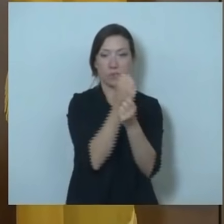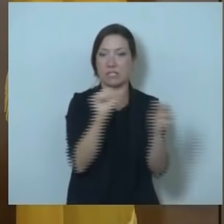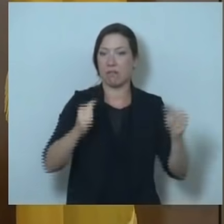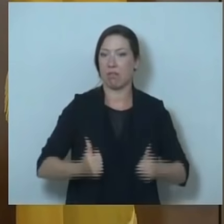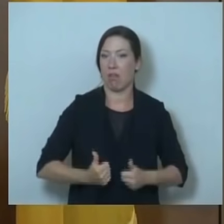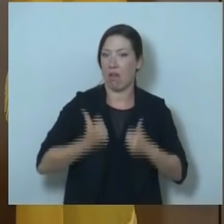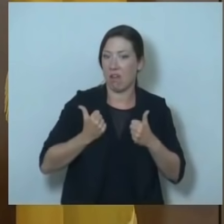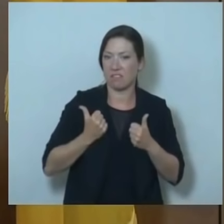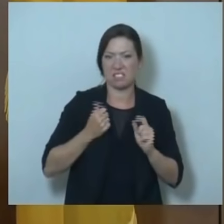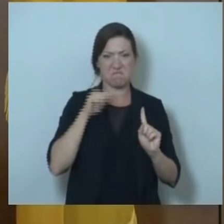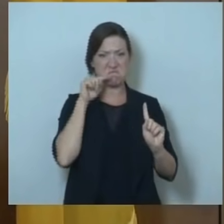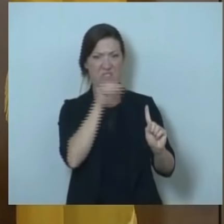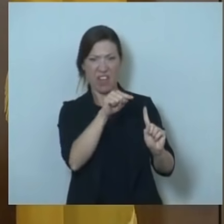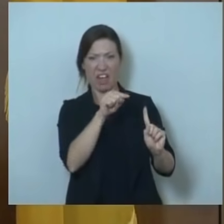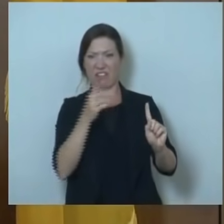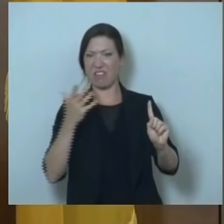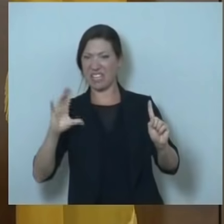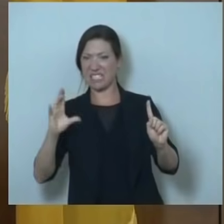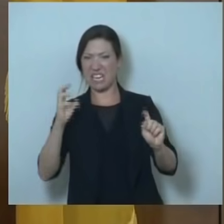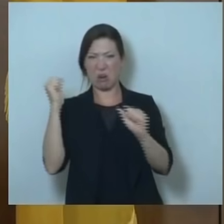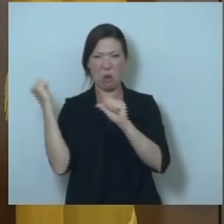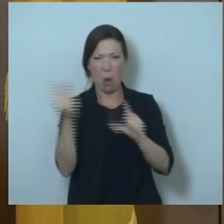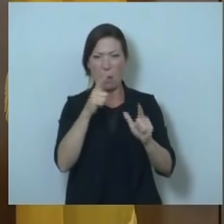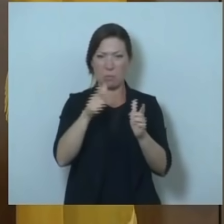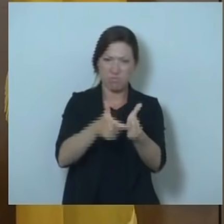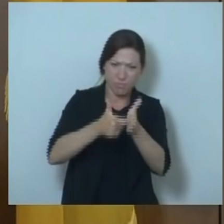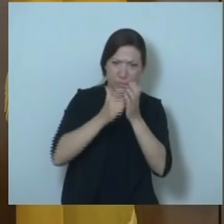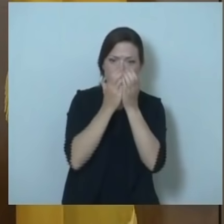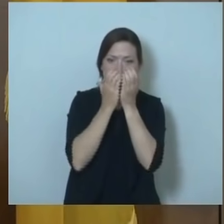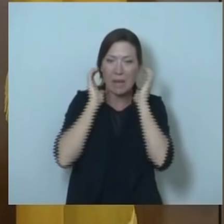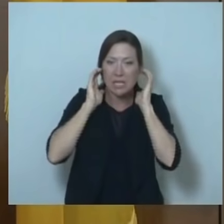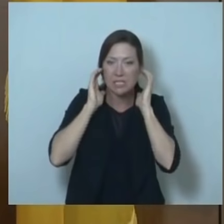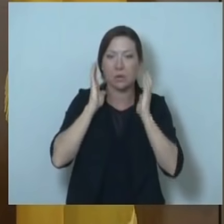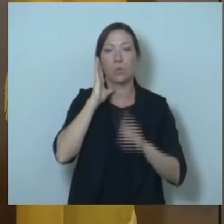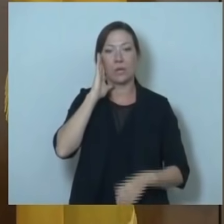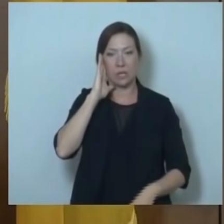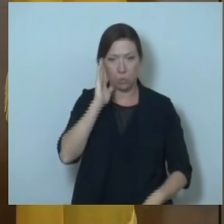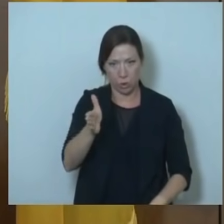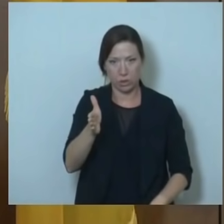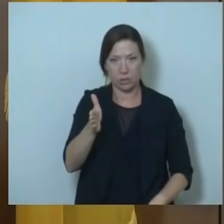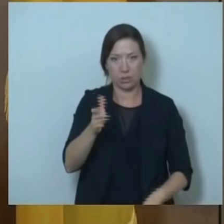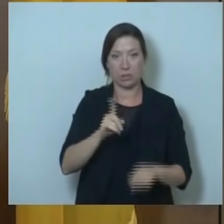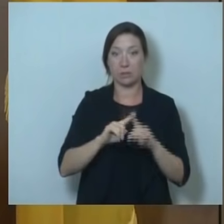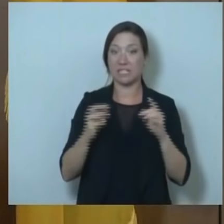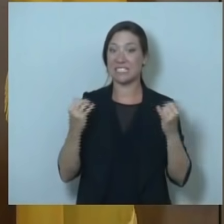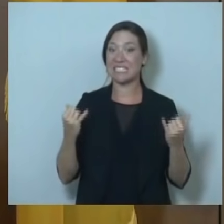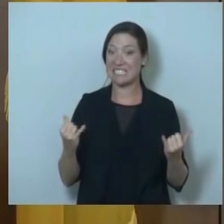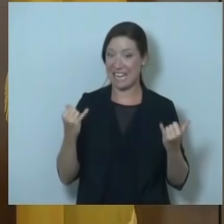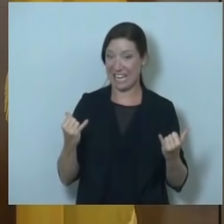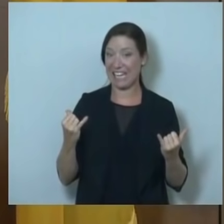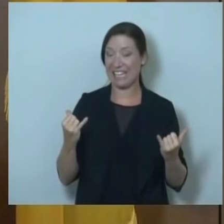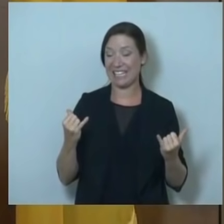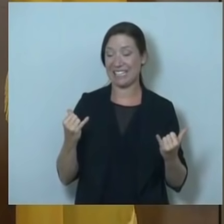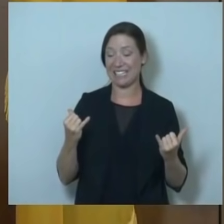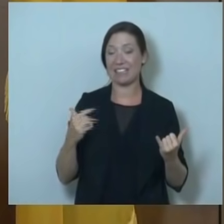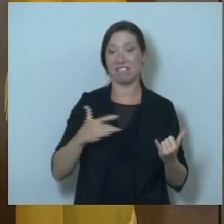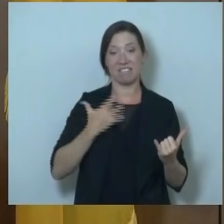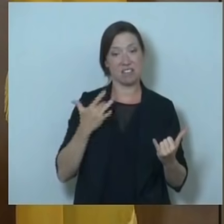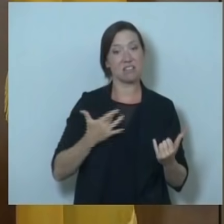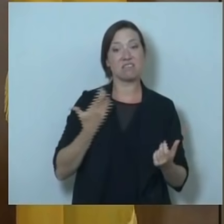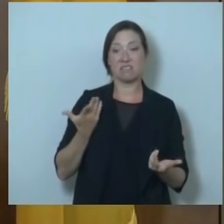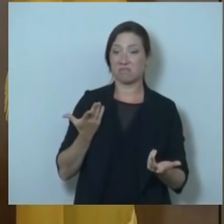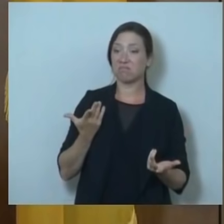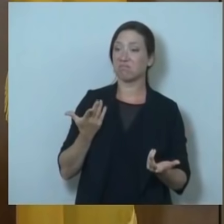potential strategy. Today, the benefits of asking, encouraging,